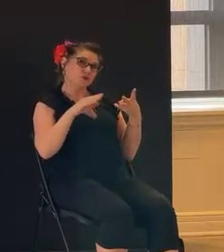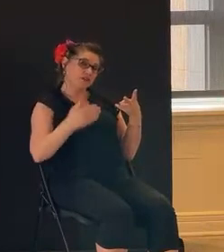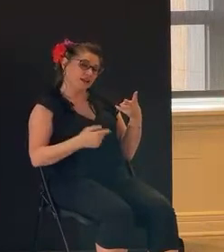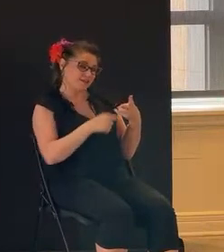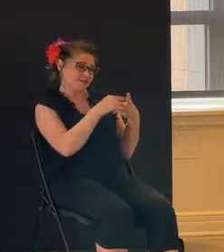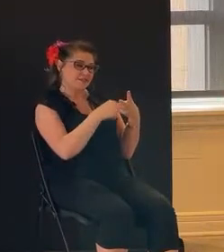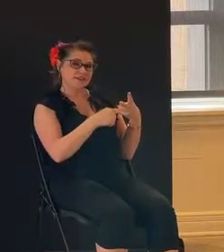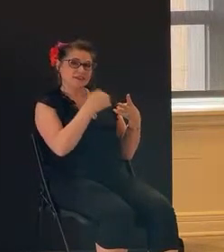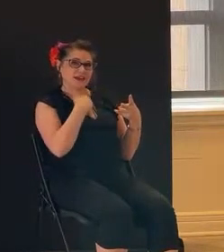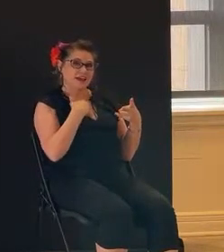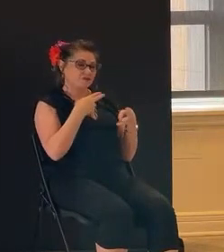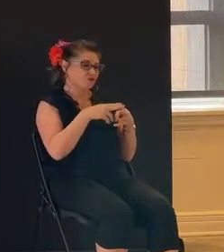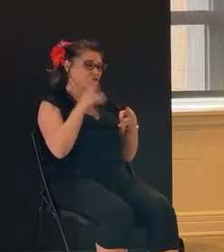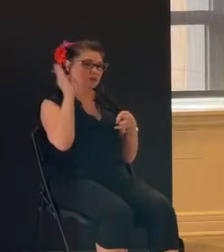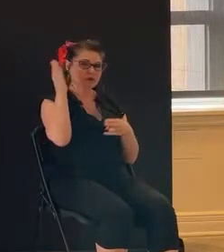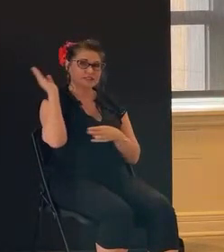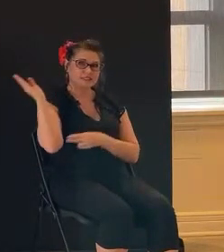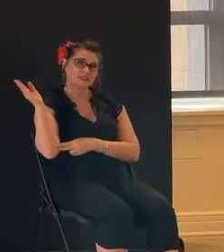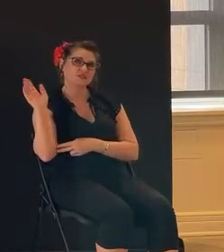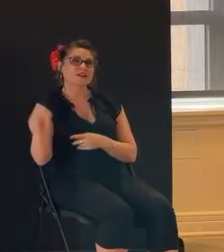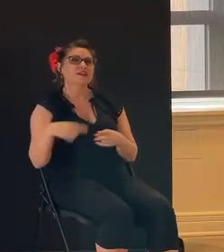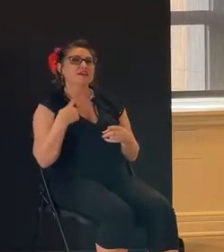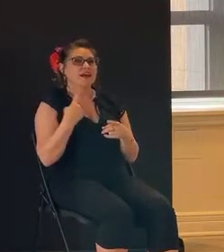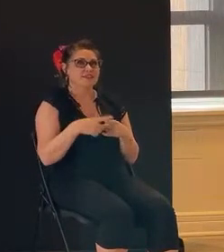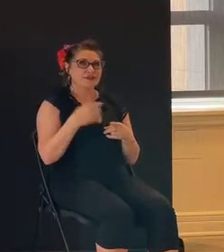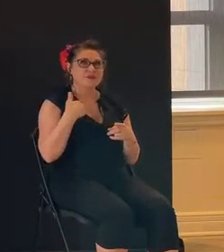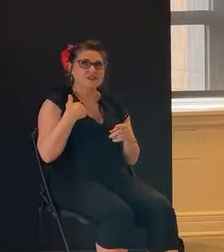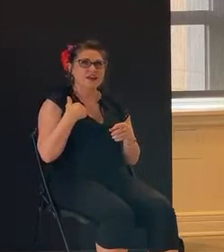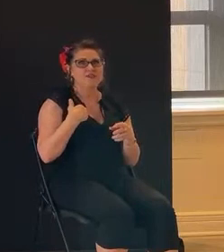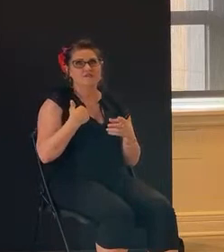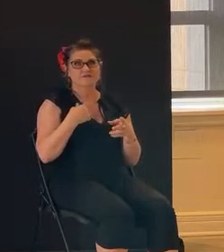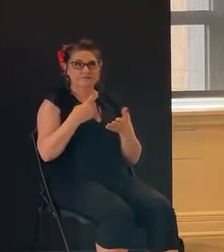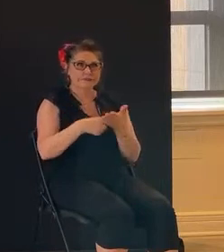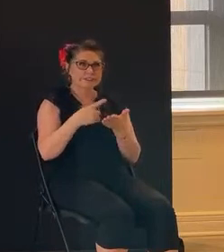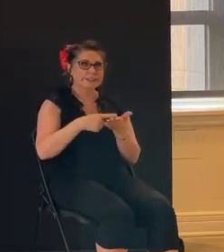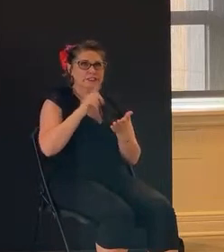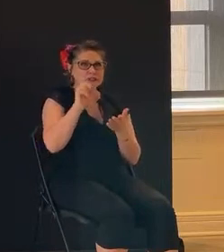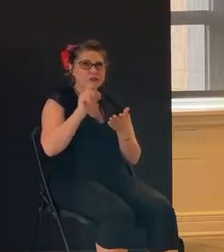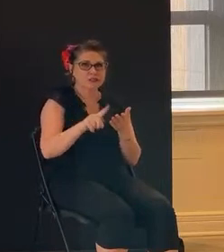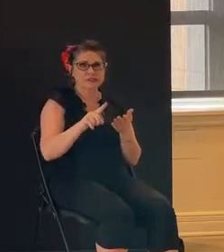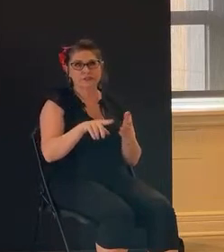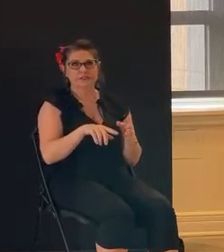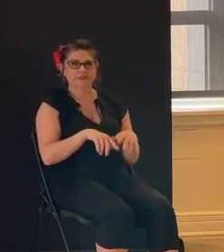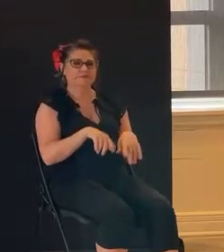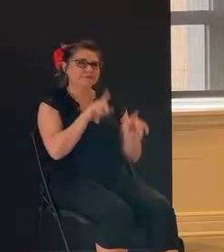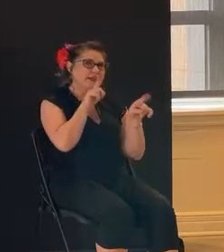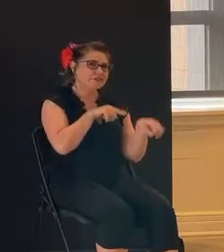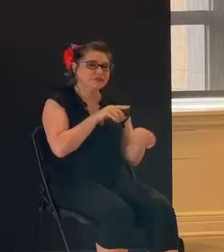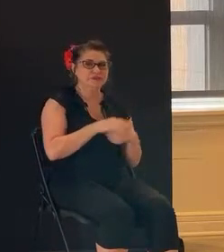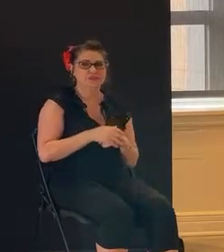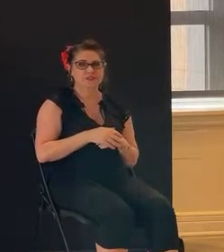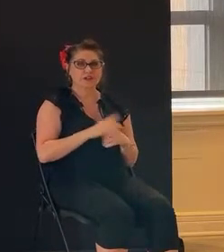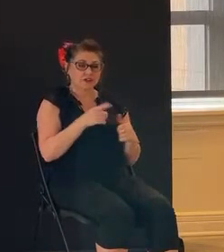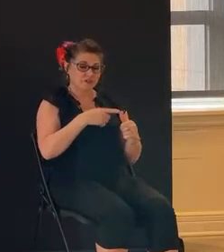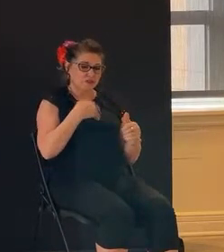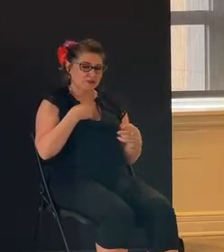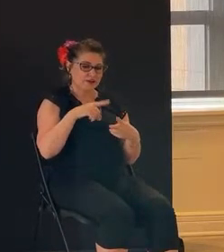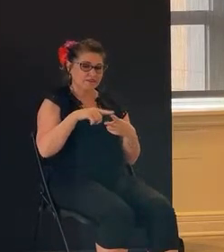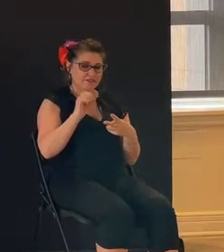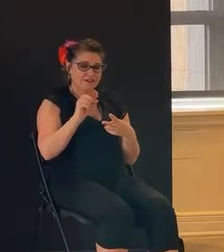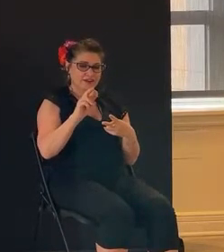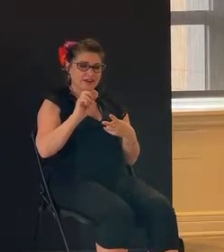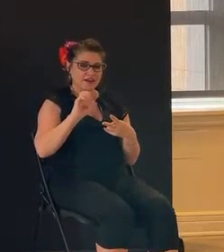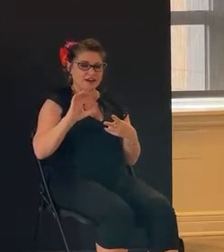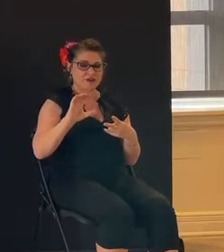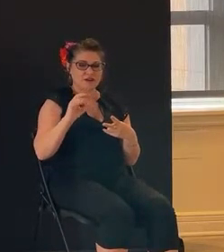doing a short presentation followed by a sort of discussion questions and Q&A. So first we have Eric Wagner, a writer